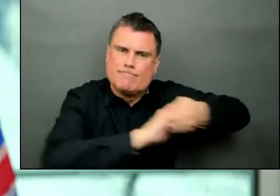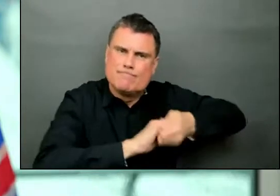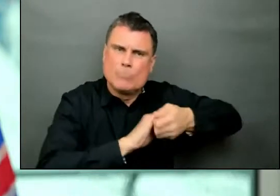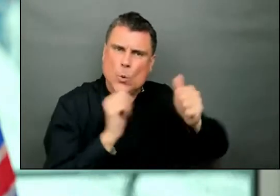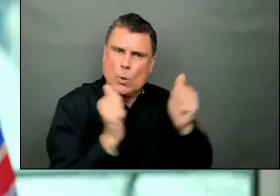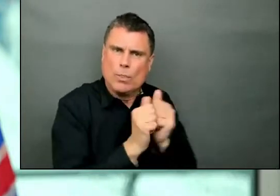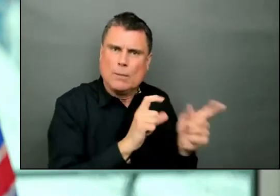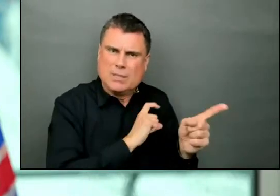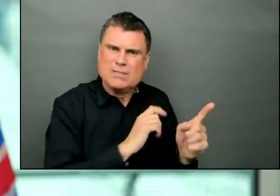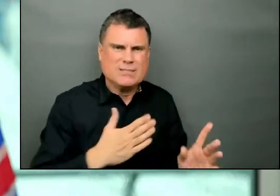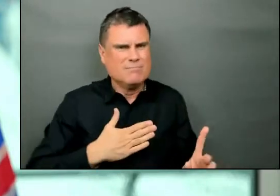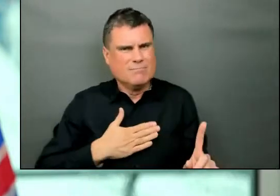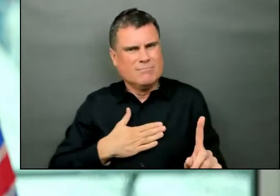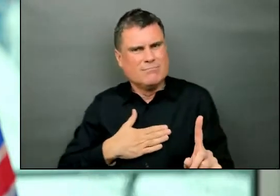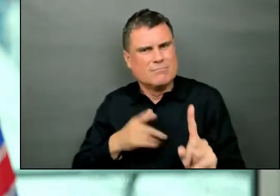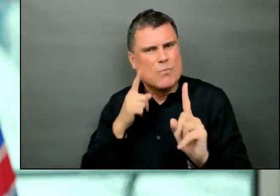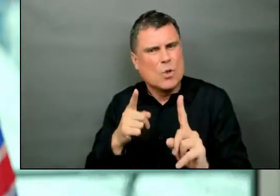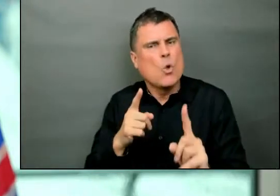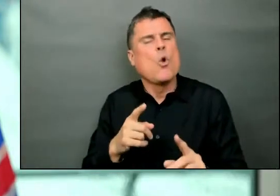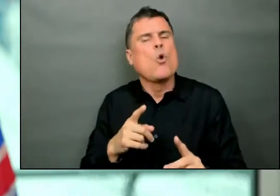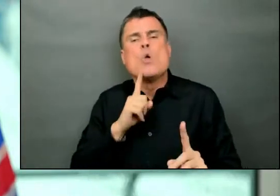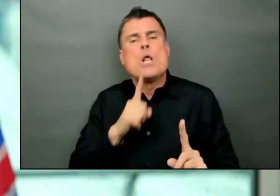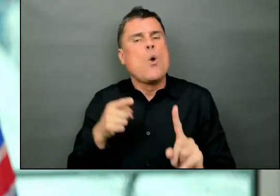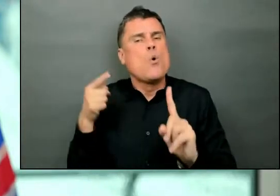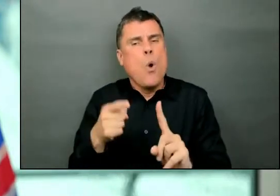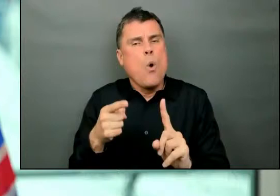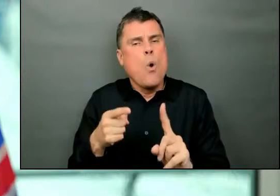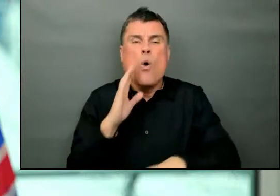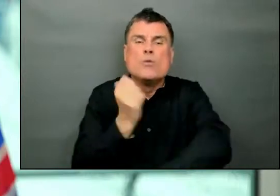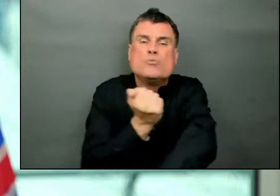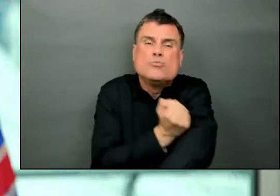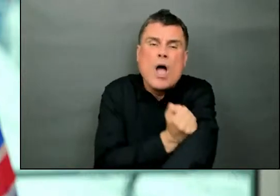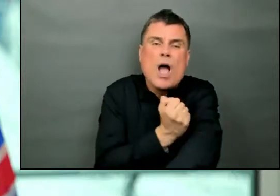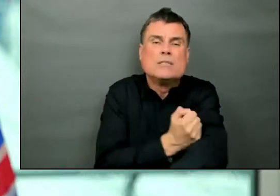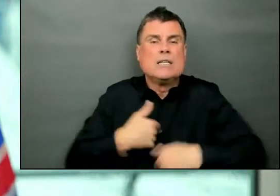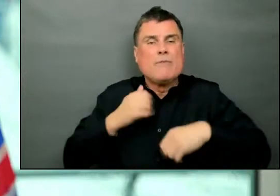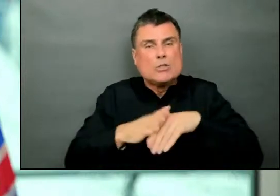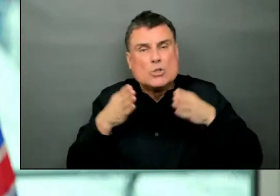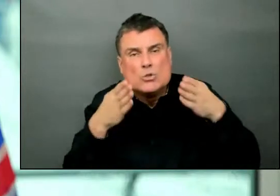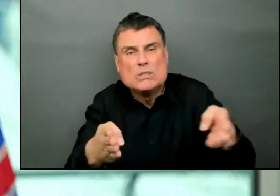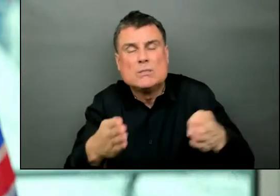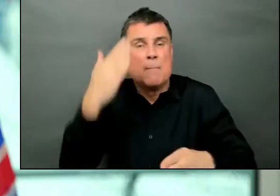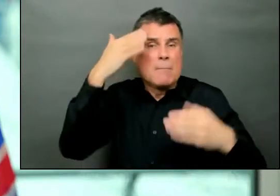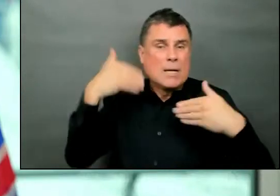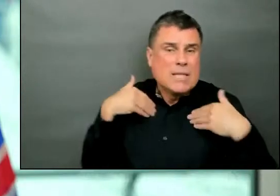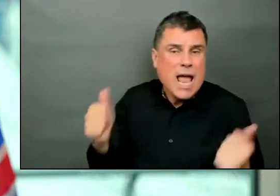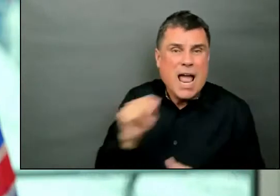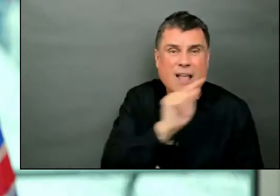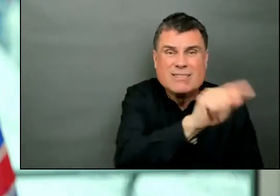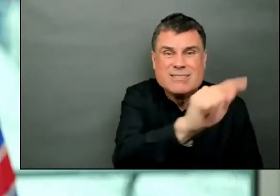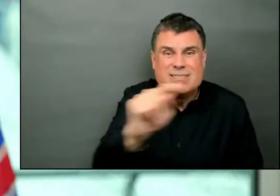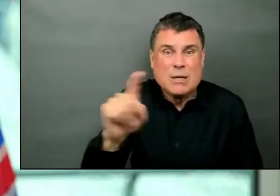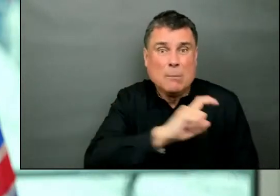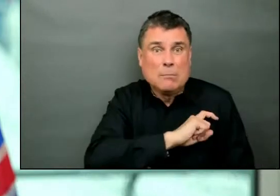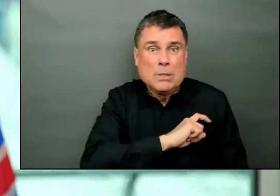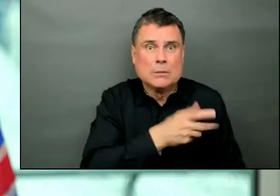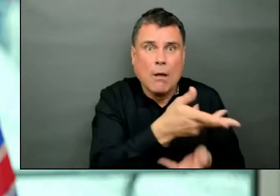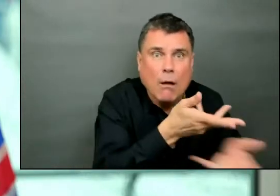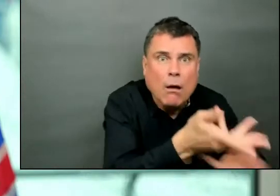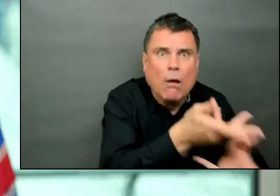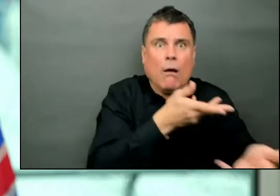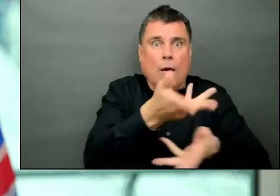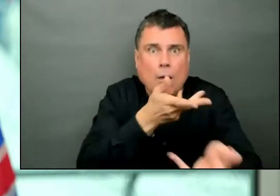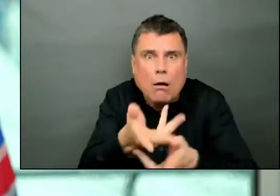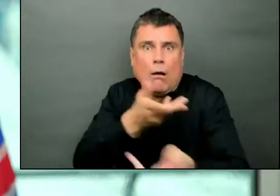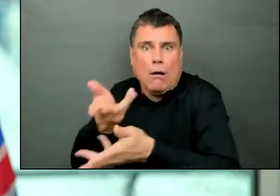particularly in the context was in the context of substance use and mental health issues that police services are faced with every day, and